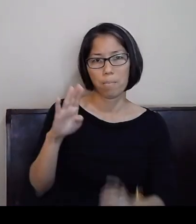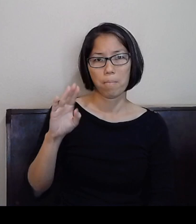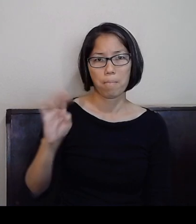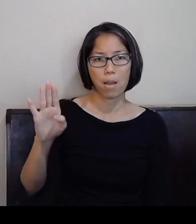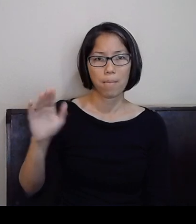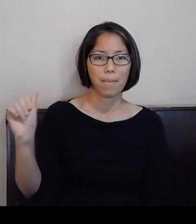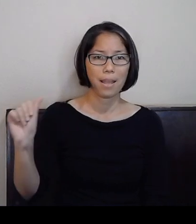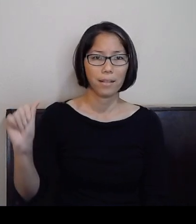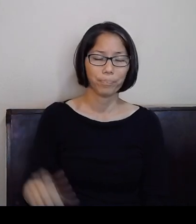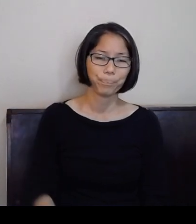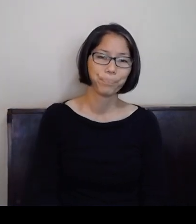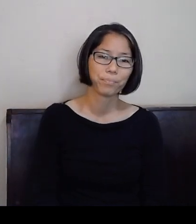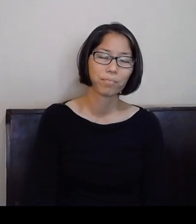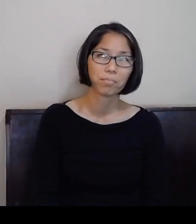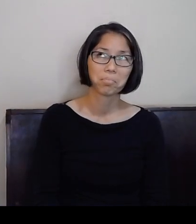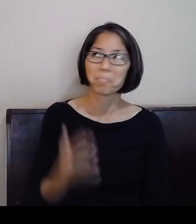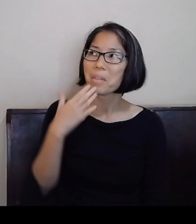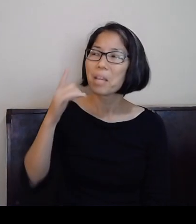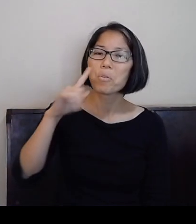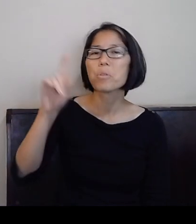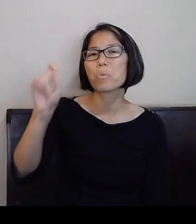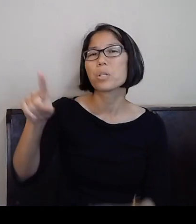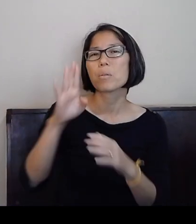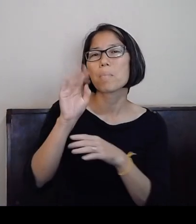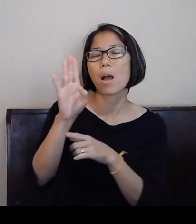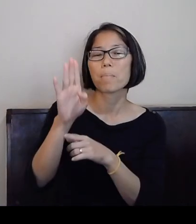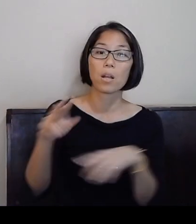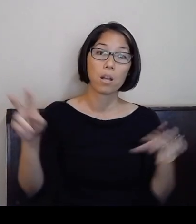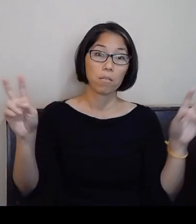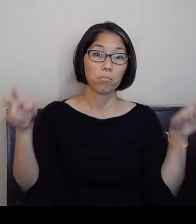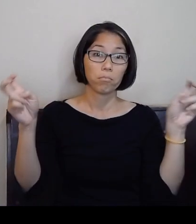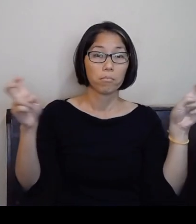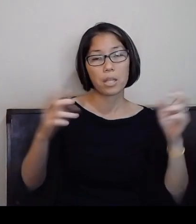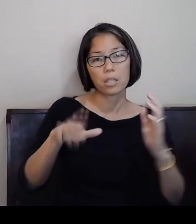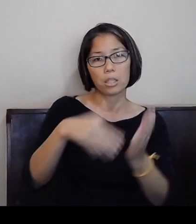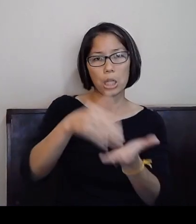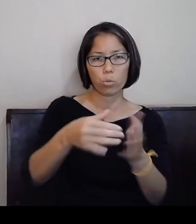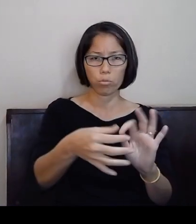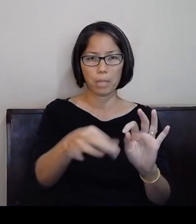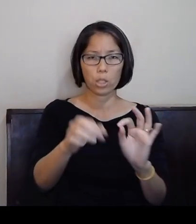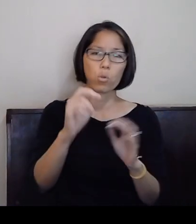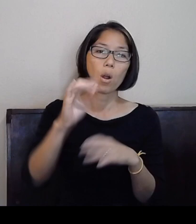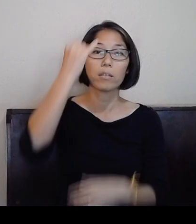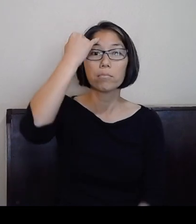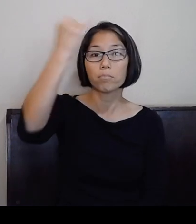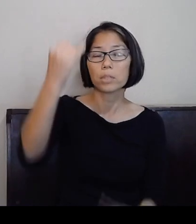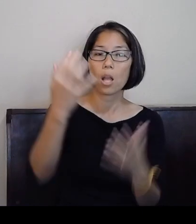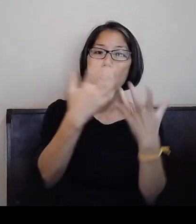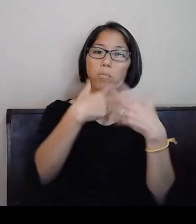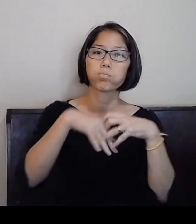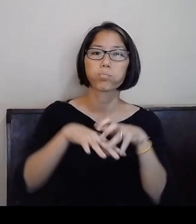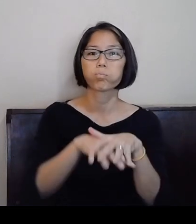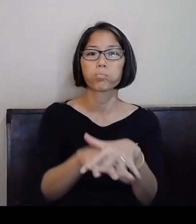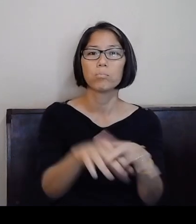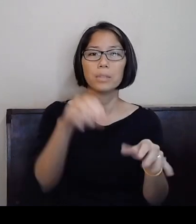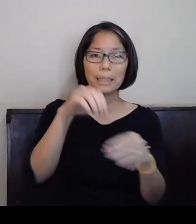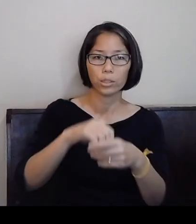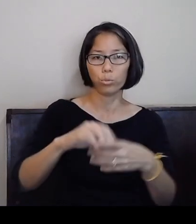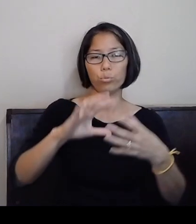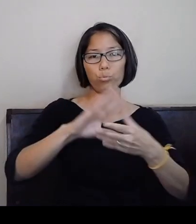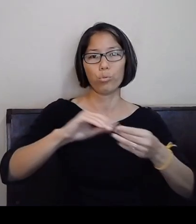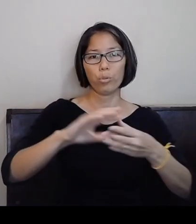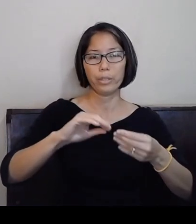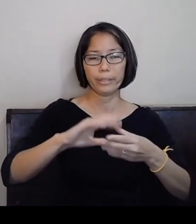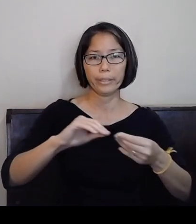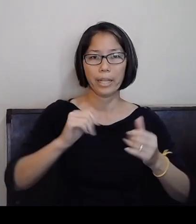From Bob A. Thanks for the questions, Bob. A theme is a central message or idea woven into the action